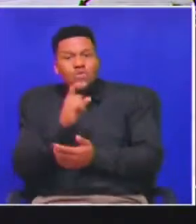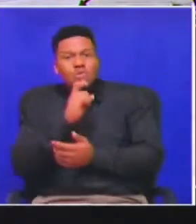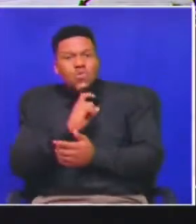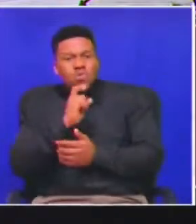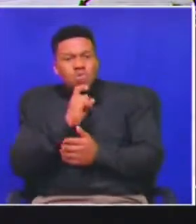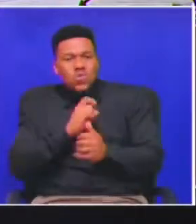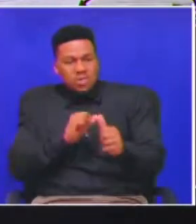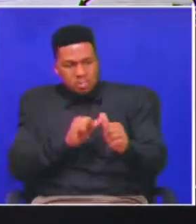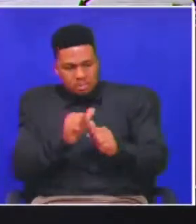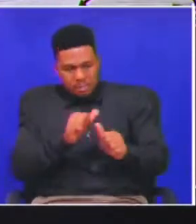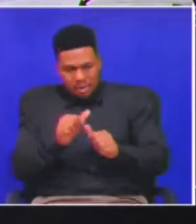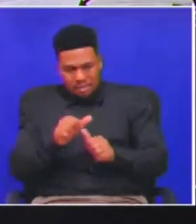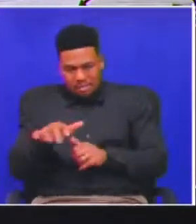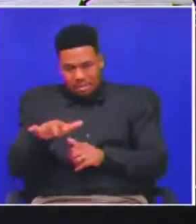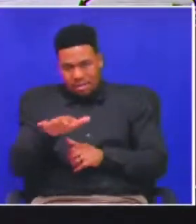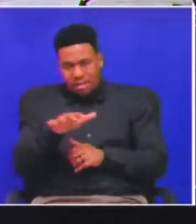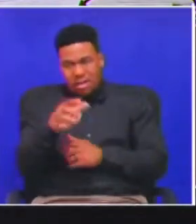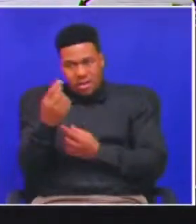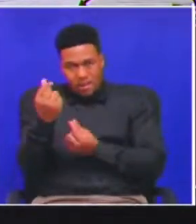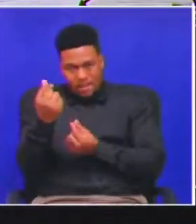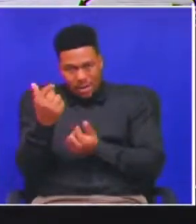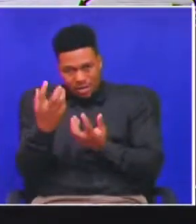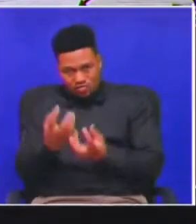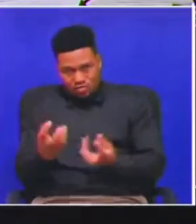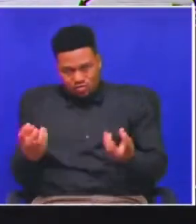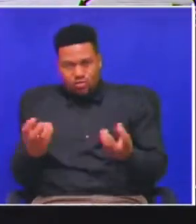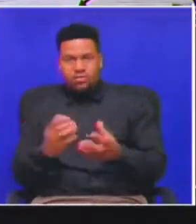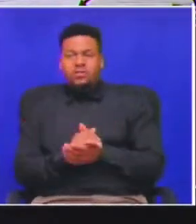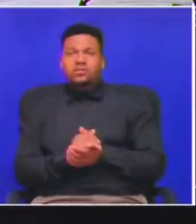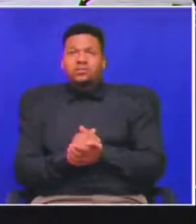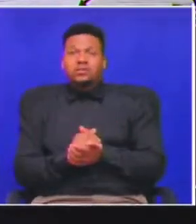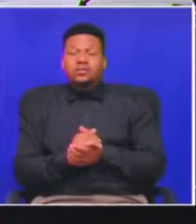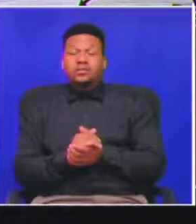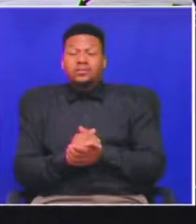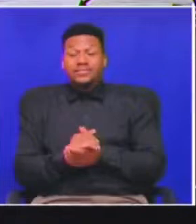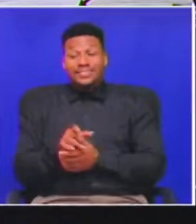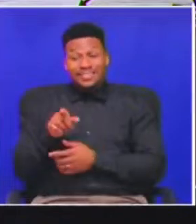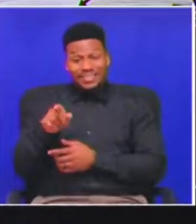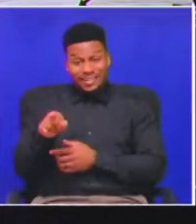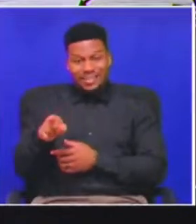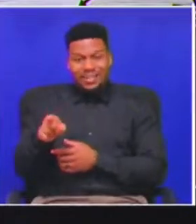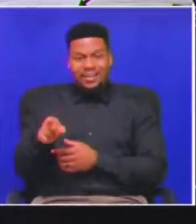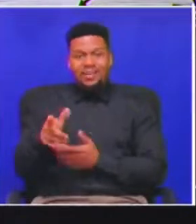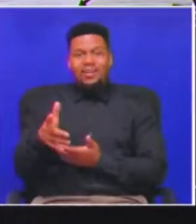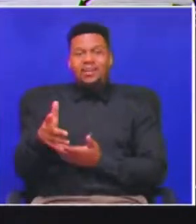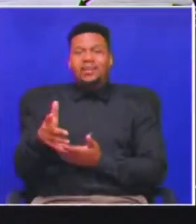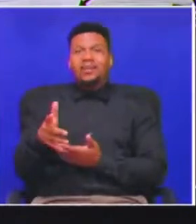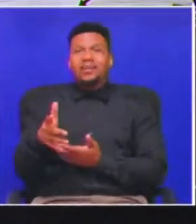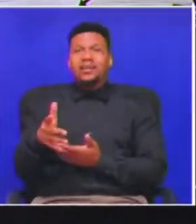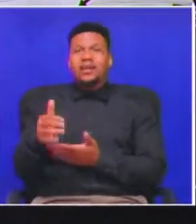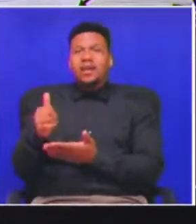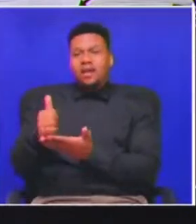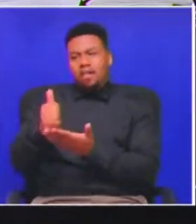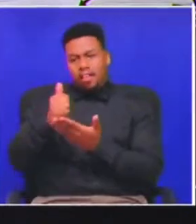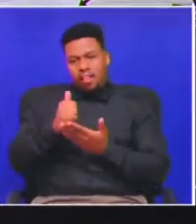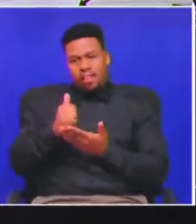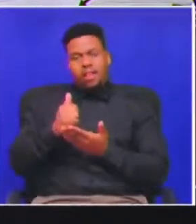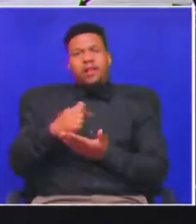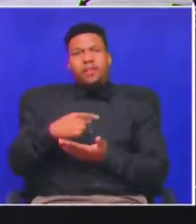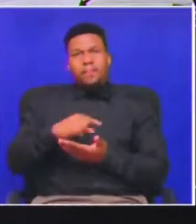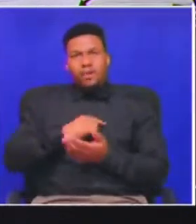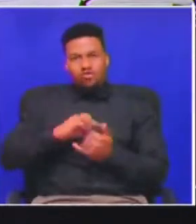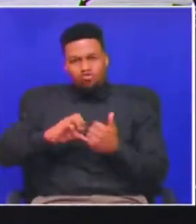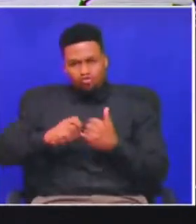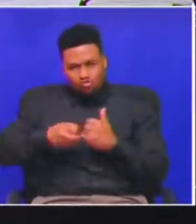and through that, be able to use that as, if you like, a flywheel that will continue